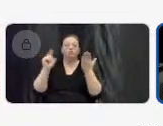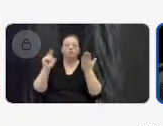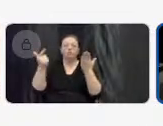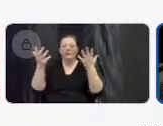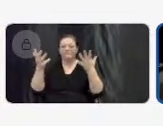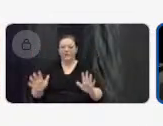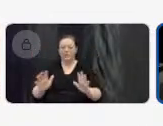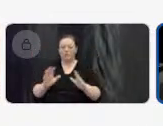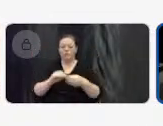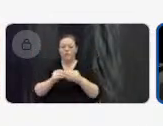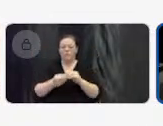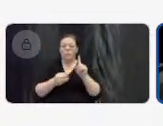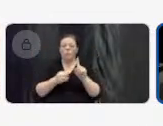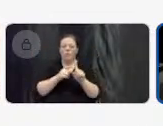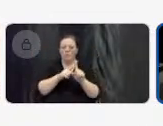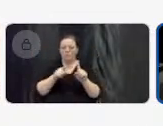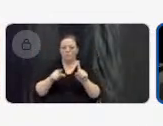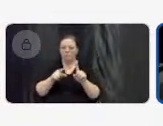item